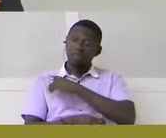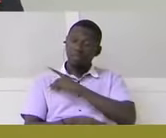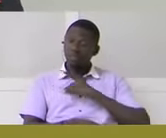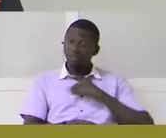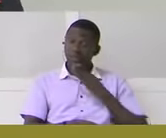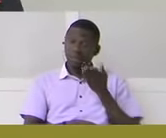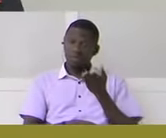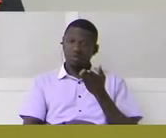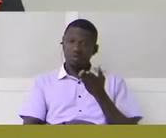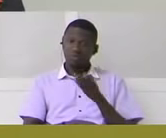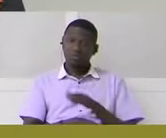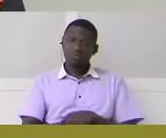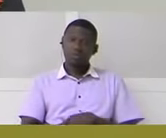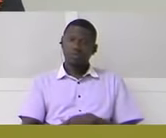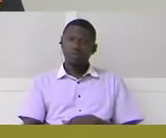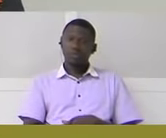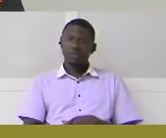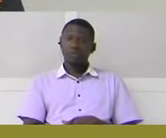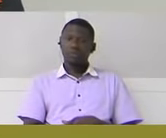No,